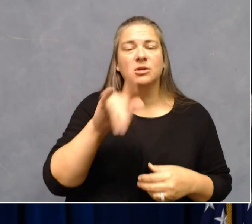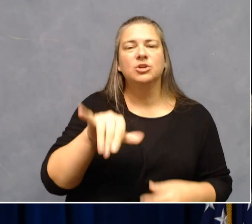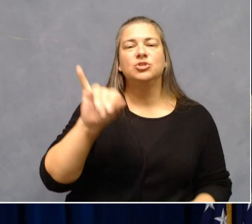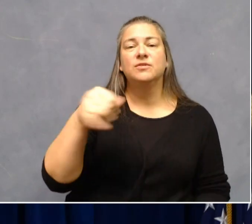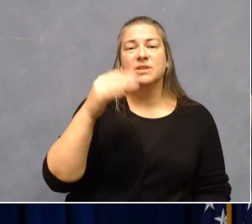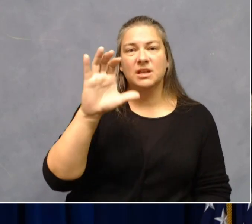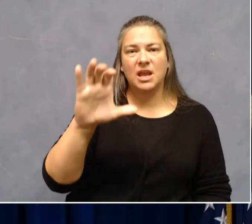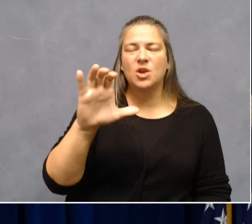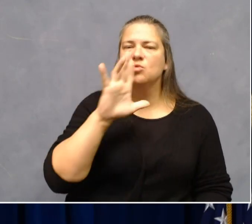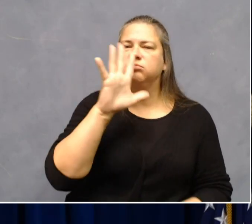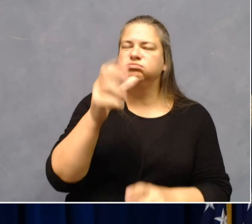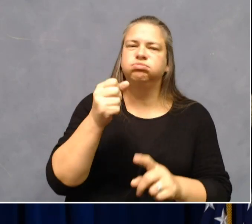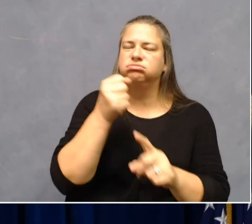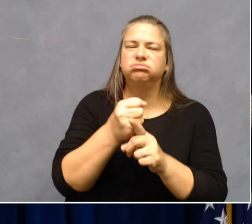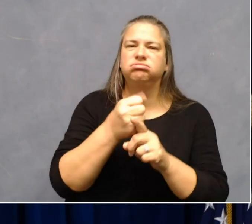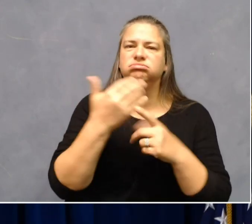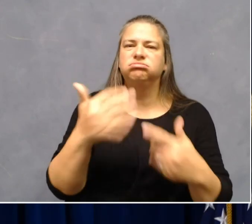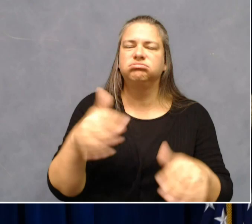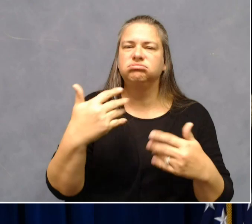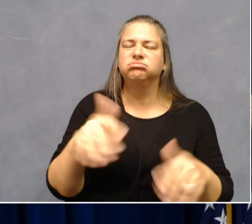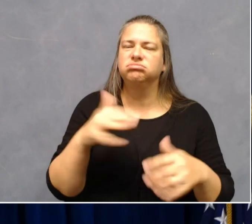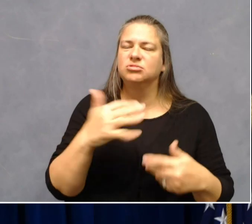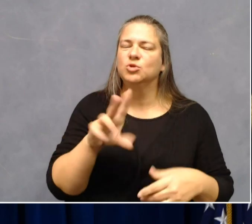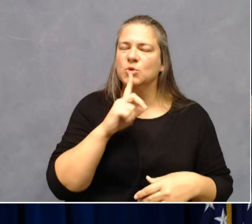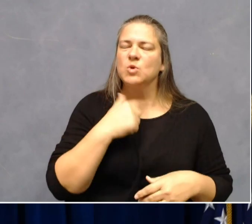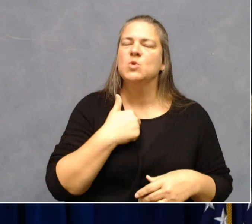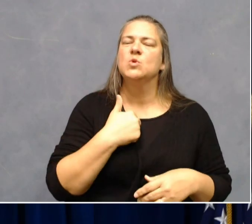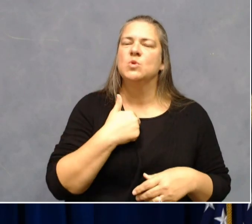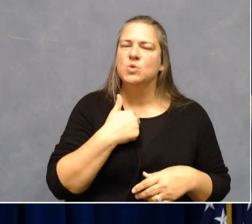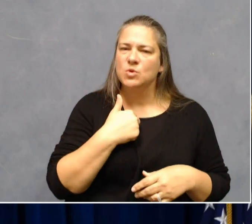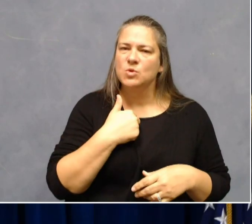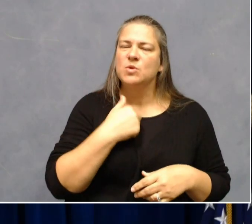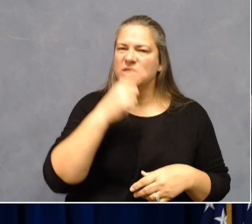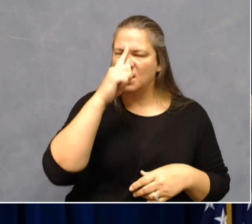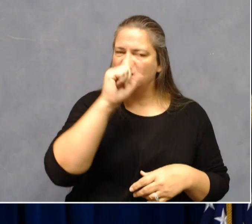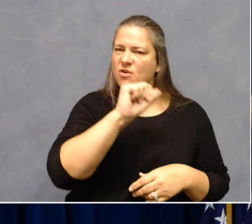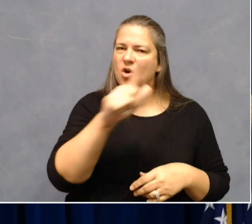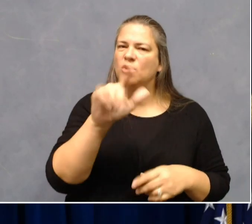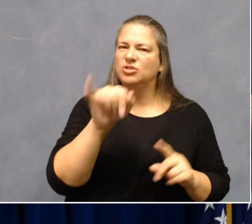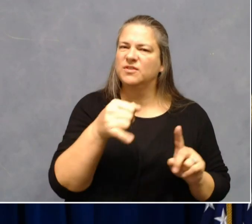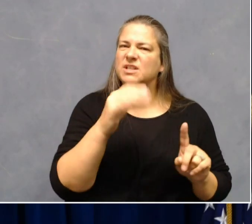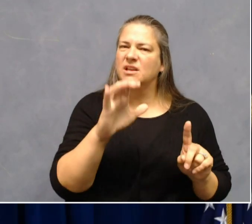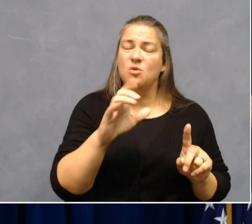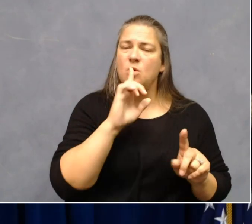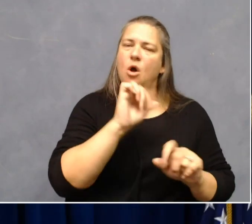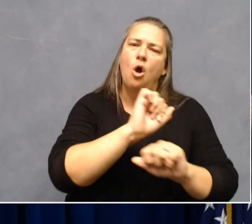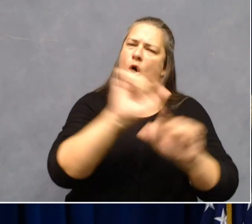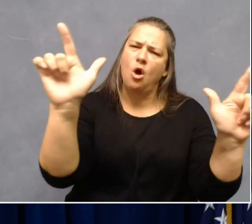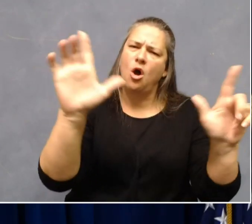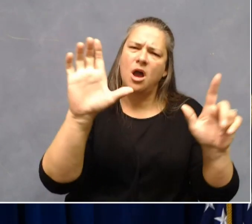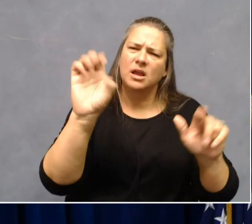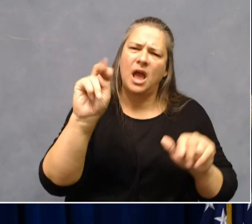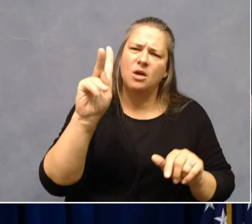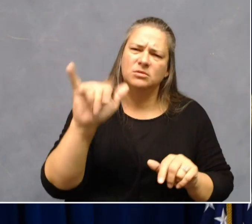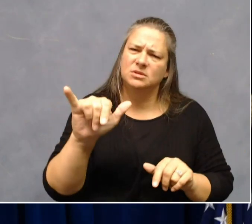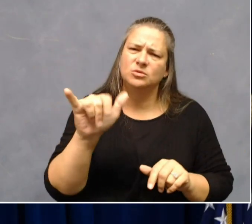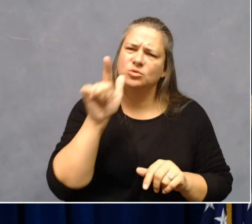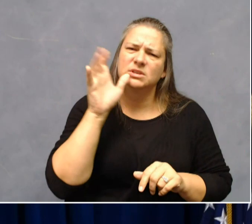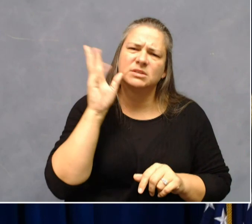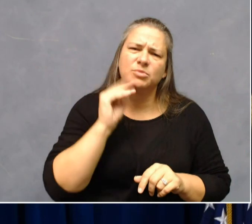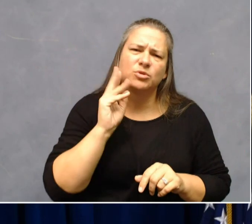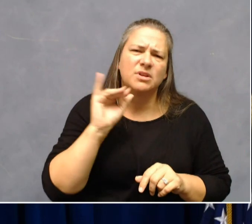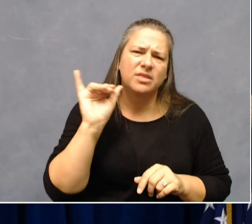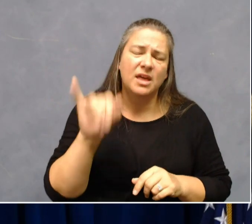hard again. And we're thinking about everybody in Jefferson County and every county that's experiencing this.